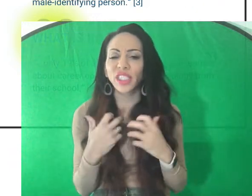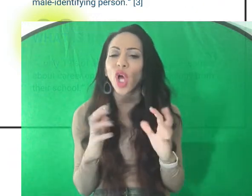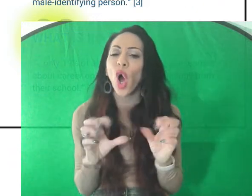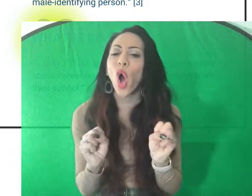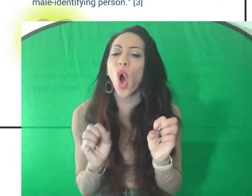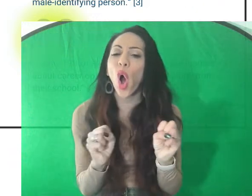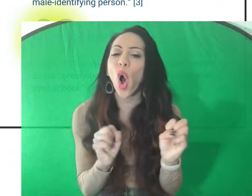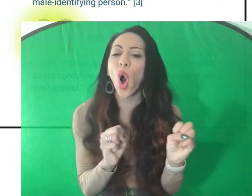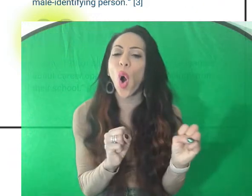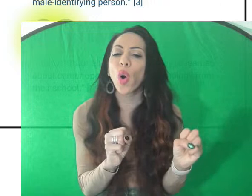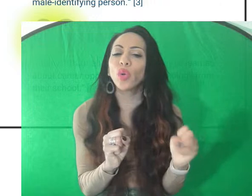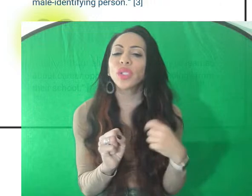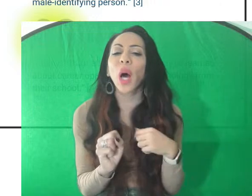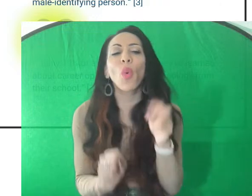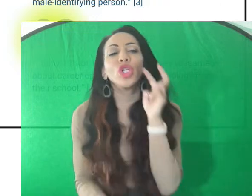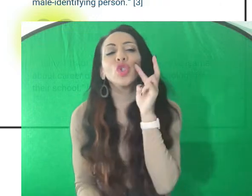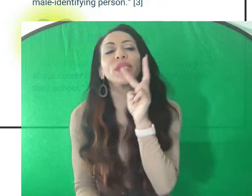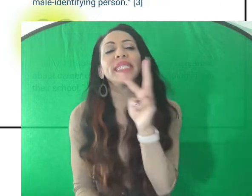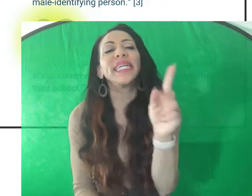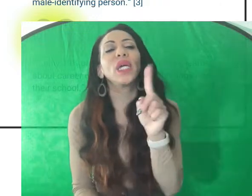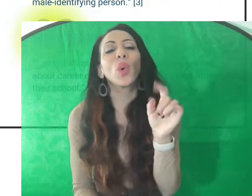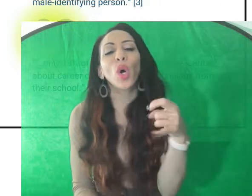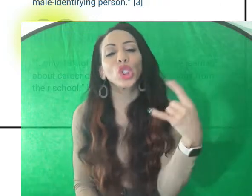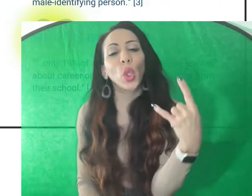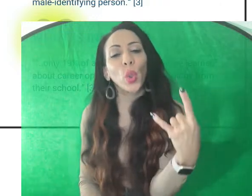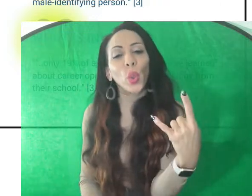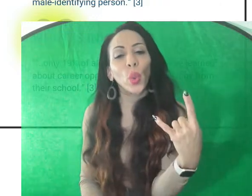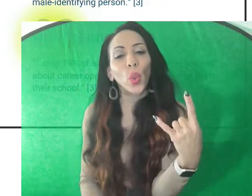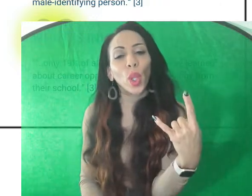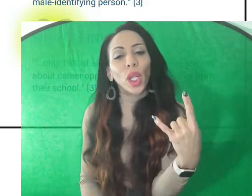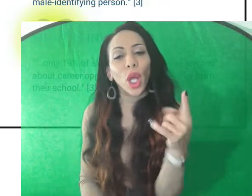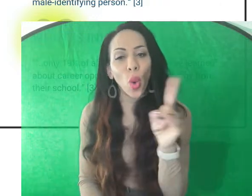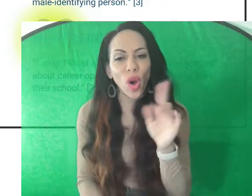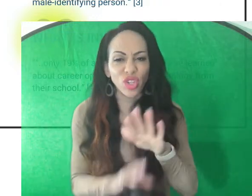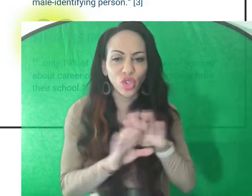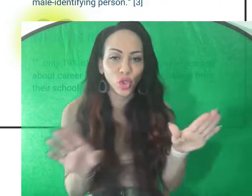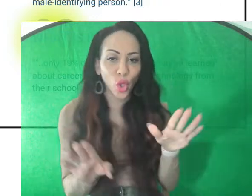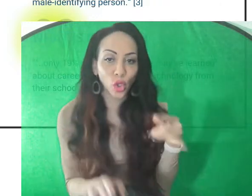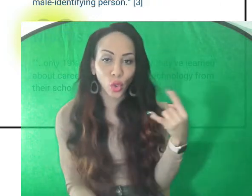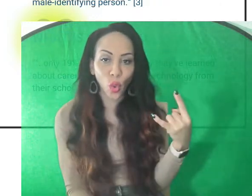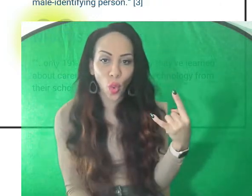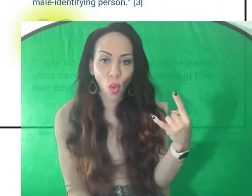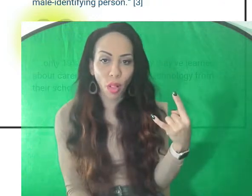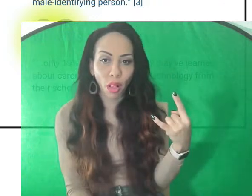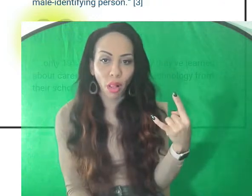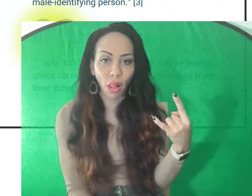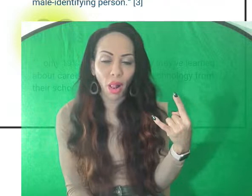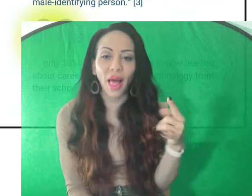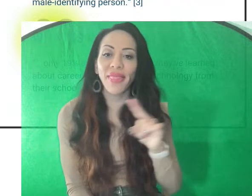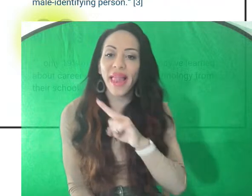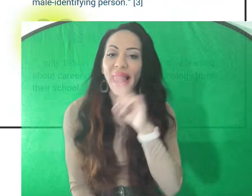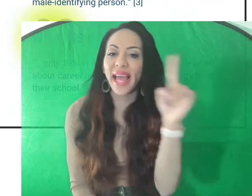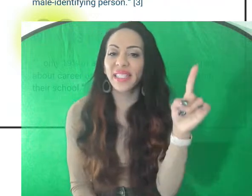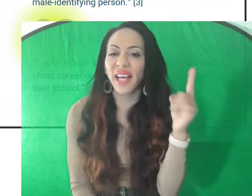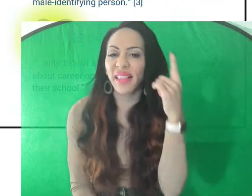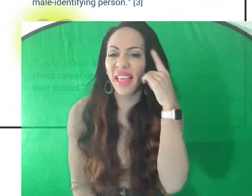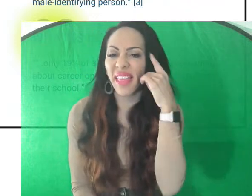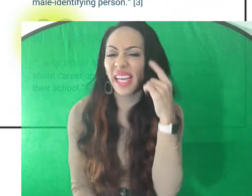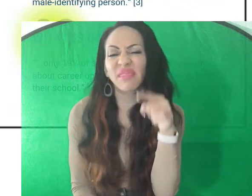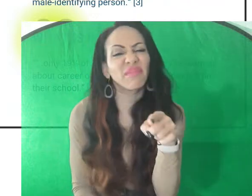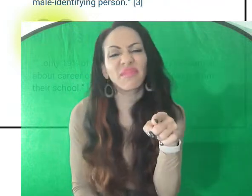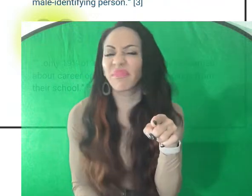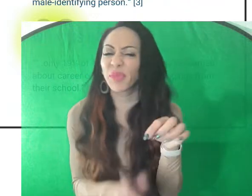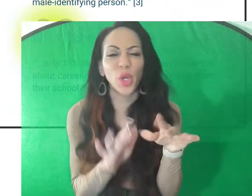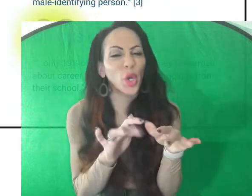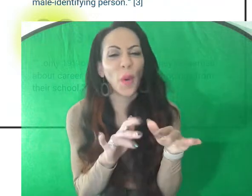cool and what's not cool and whether I can join this group if I like these things. And then they leave these things behind because they think that it's not okay or